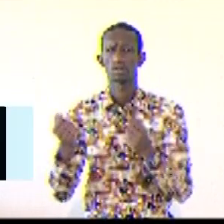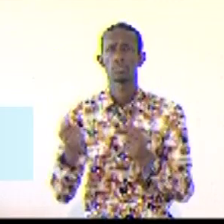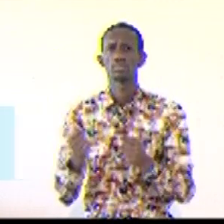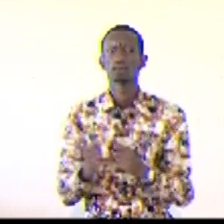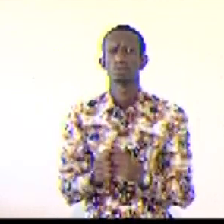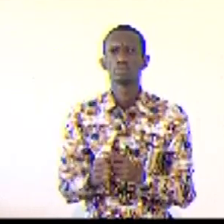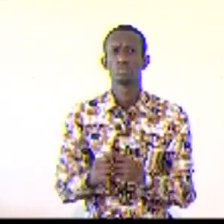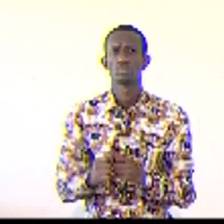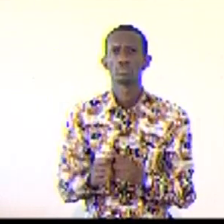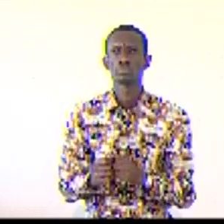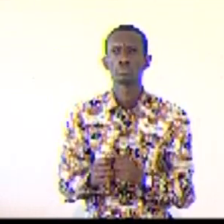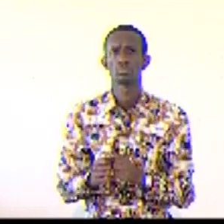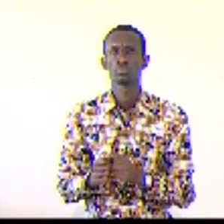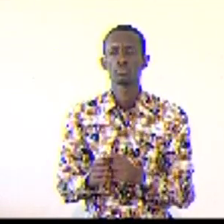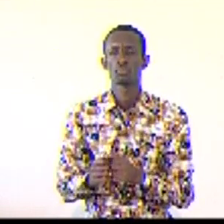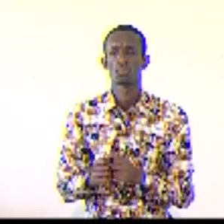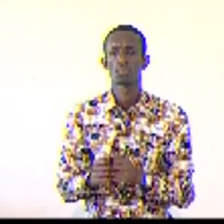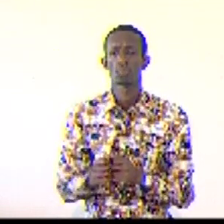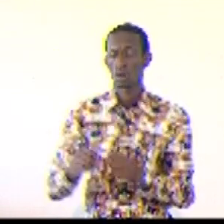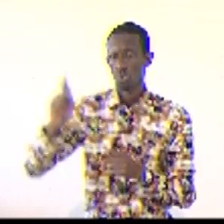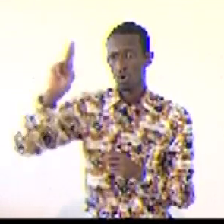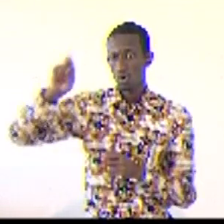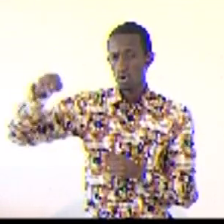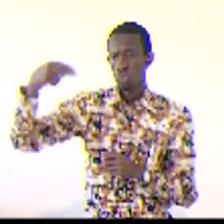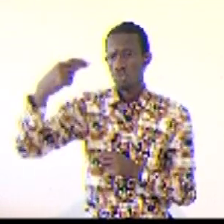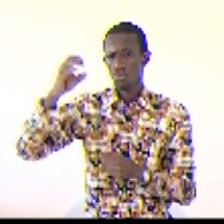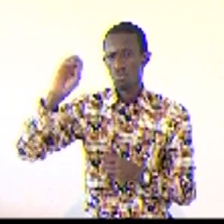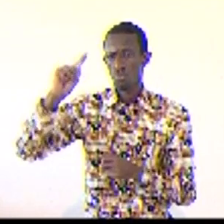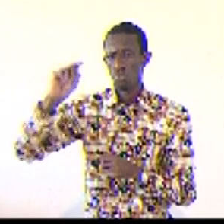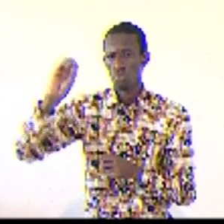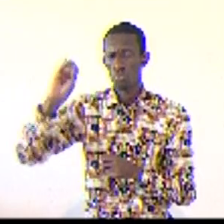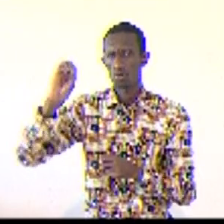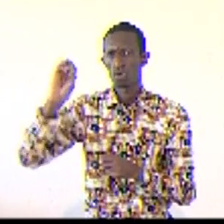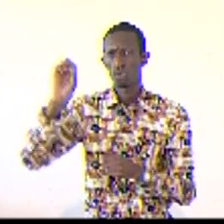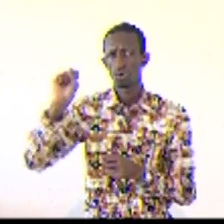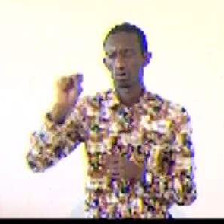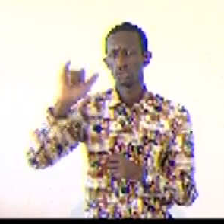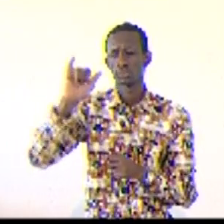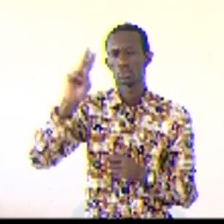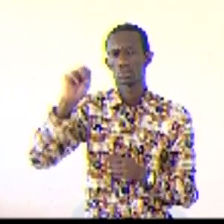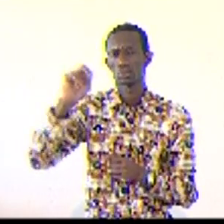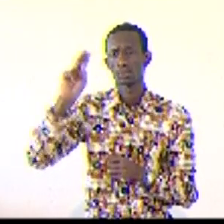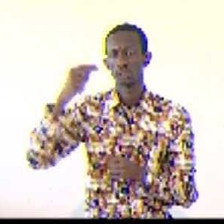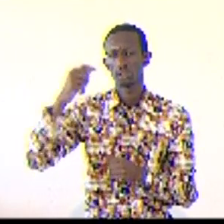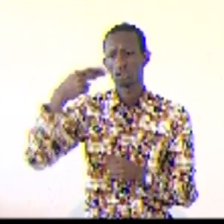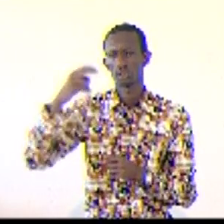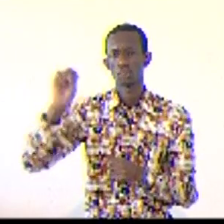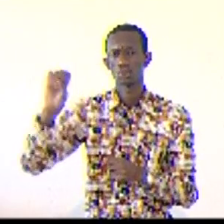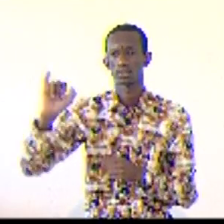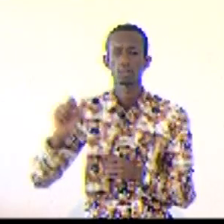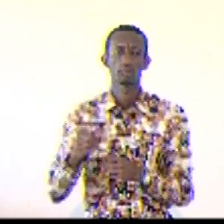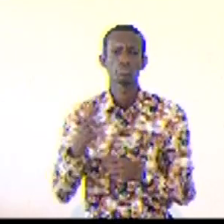B, enzymes act as catalysts and are found in mold, should be molds,